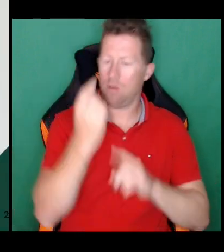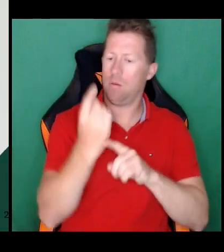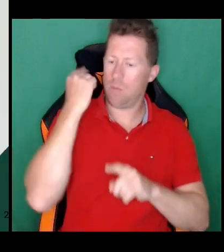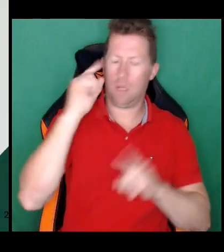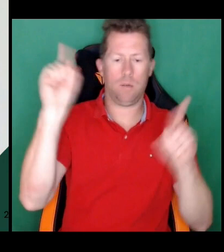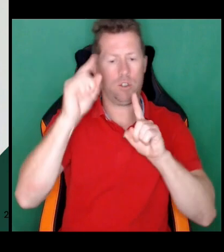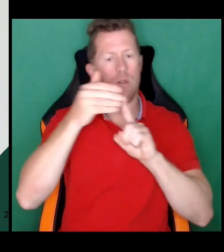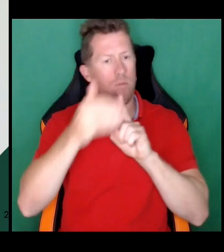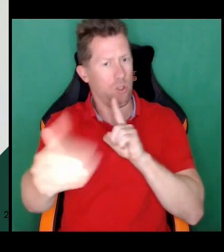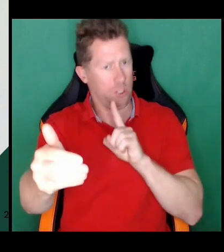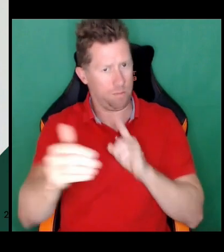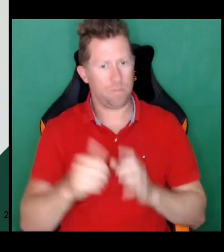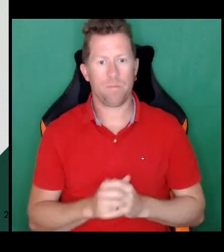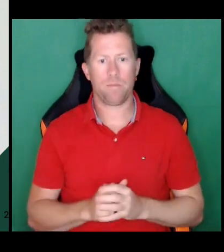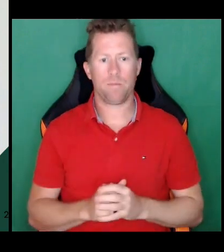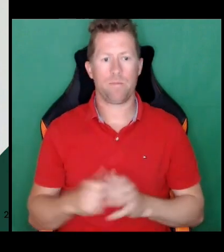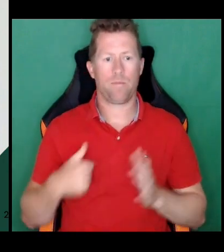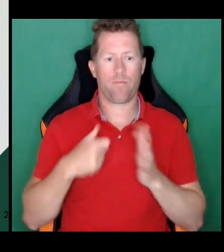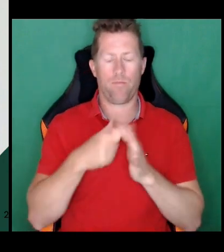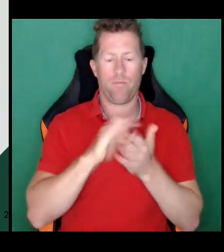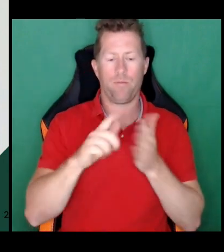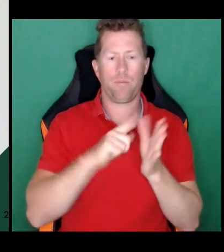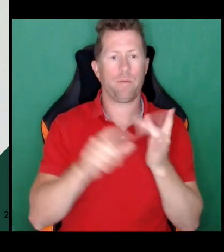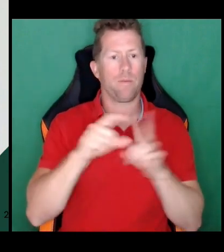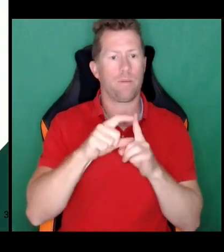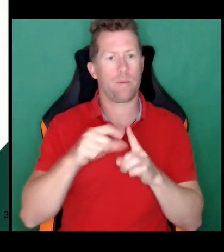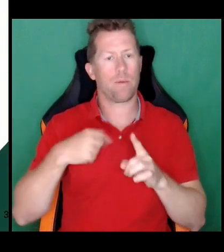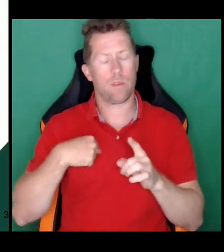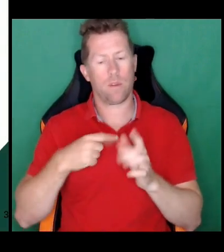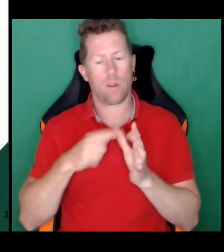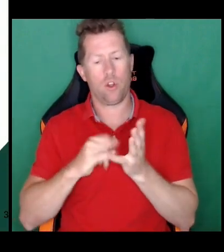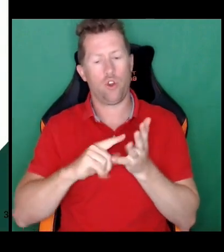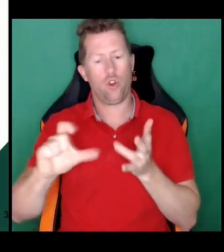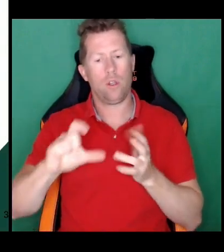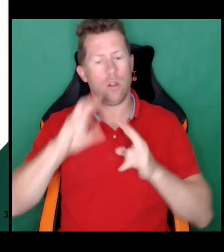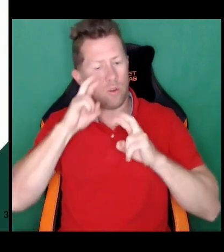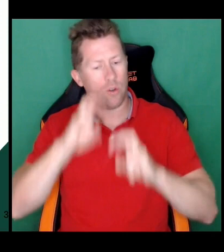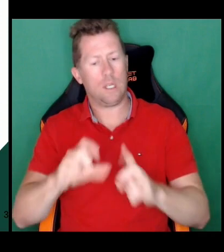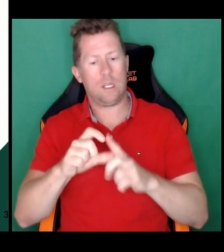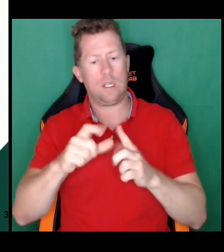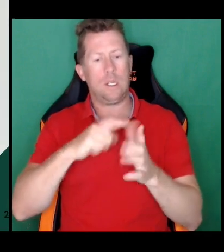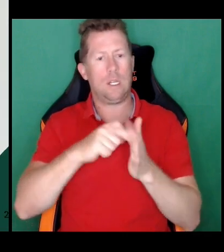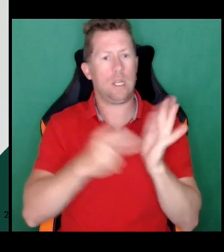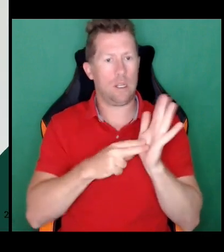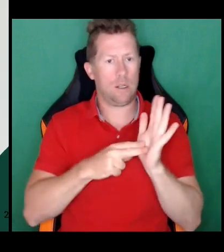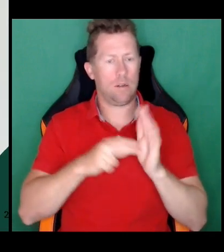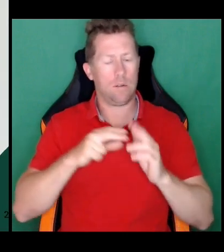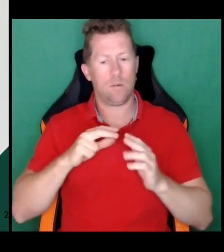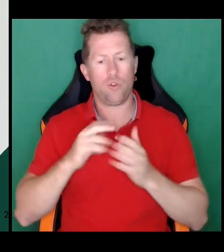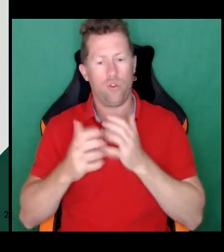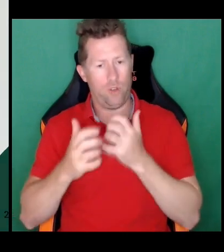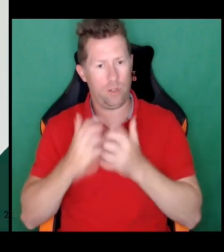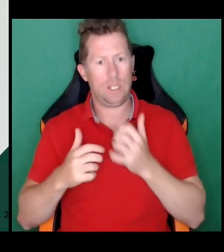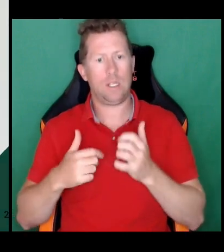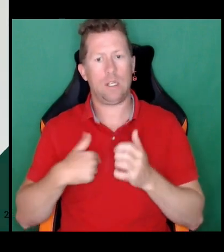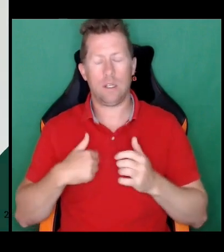and emerging. My name is Khalid Muse. I'm an Associate Research Fellow at Deakin University and a VicHealth Community Champion, and I'll